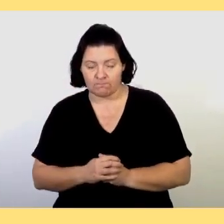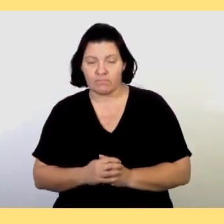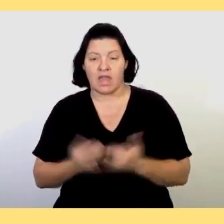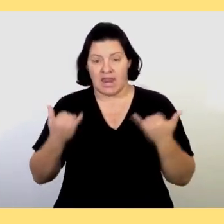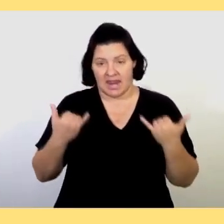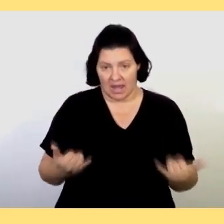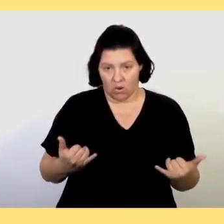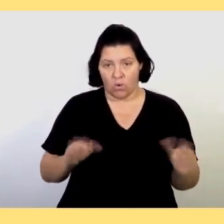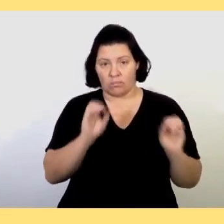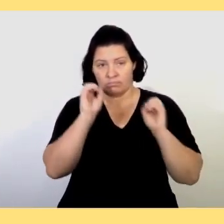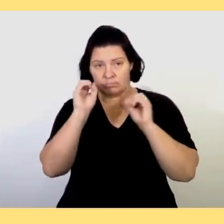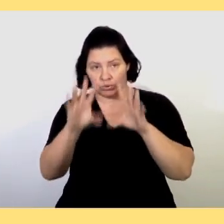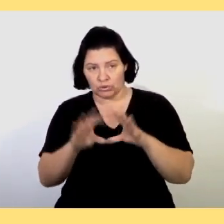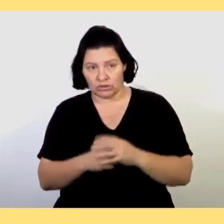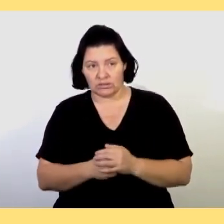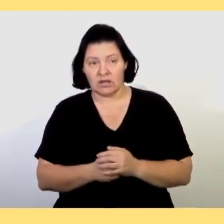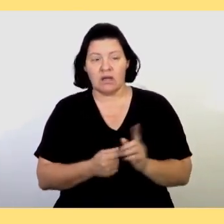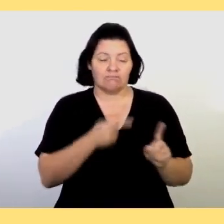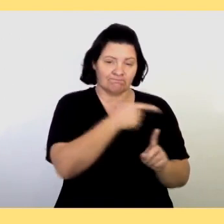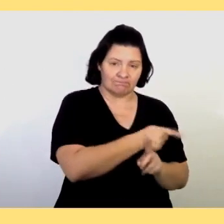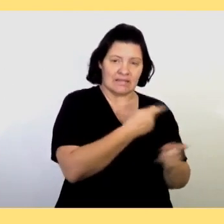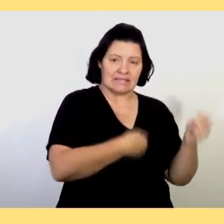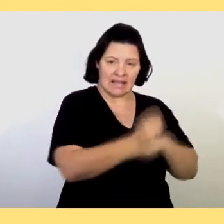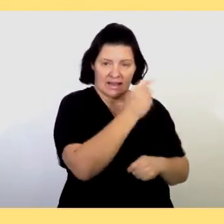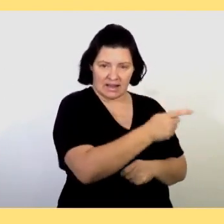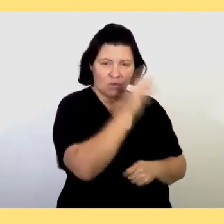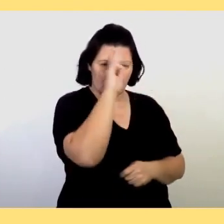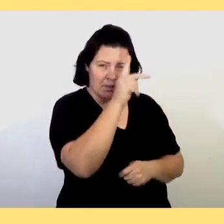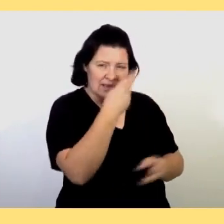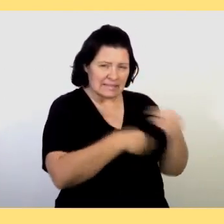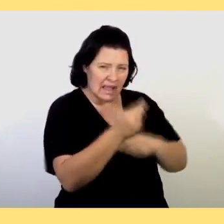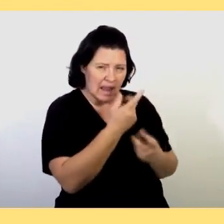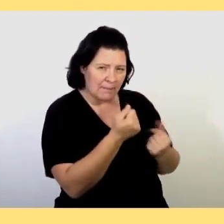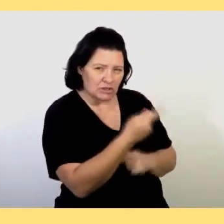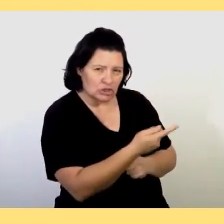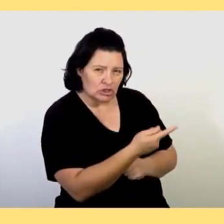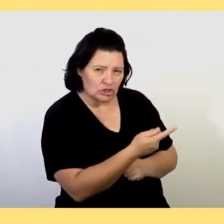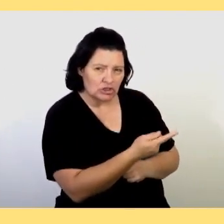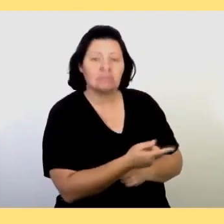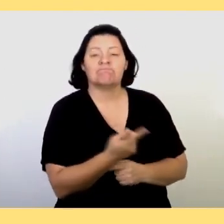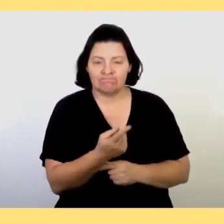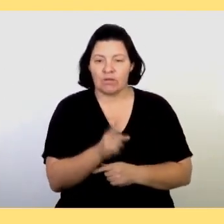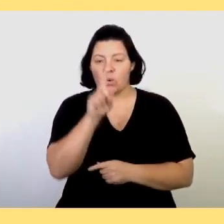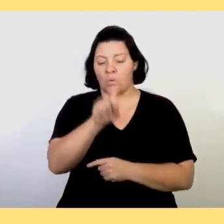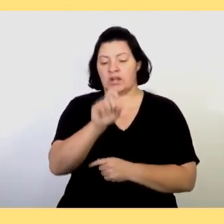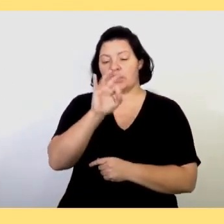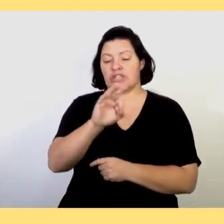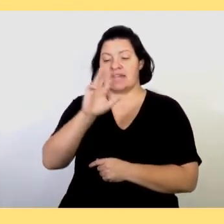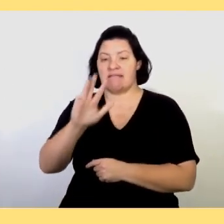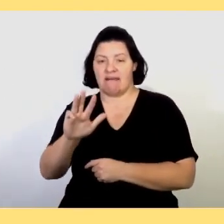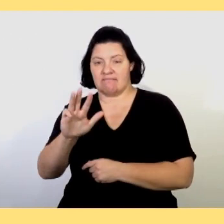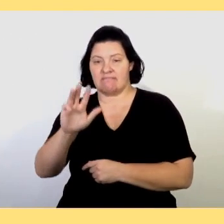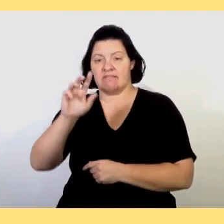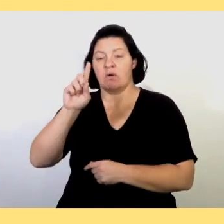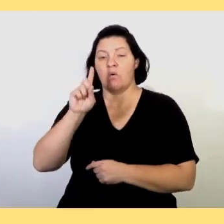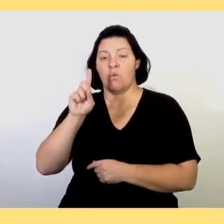30,410. Then I'm going to post now from my sales. You remember the sales figure. How much was it?